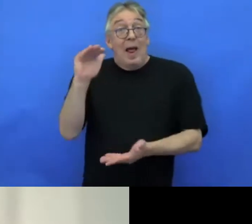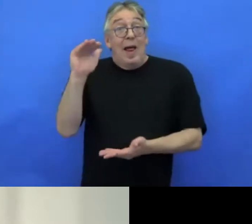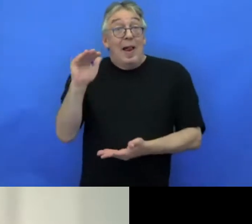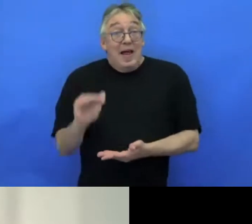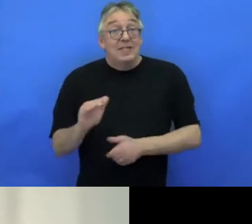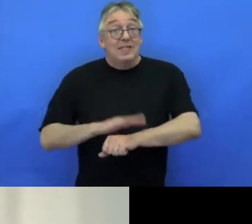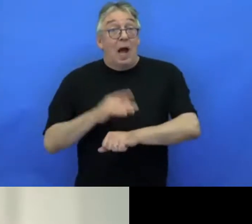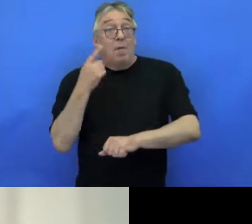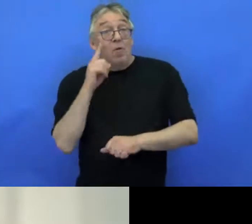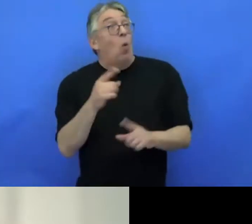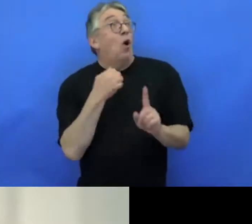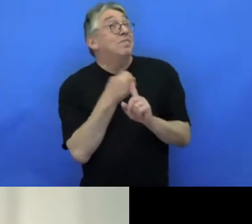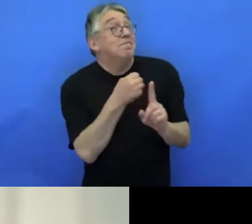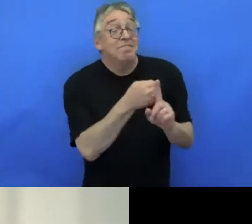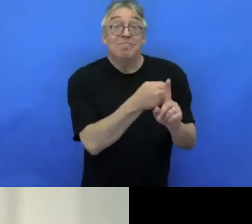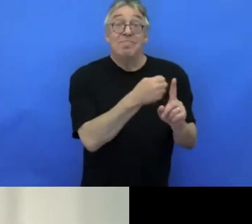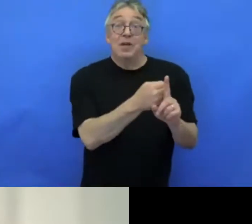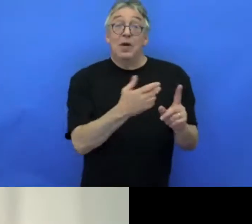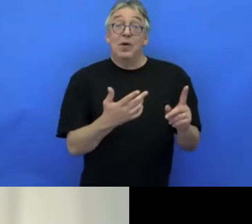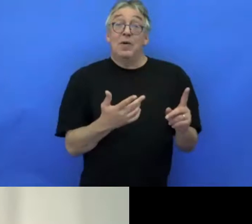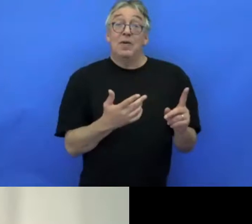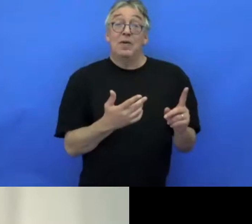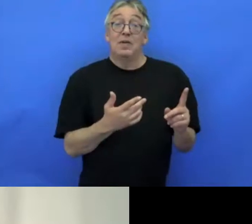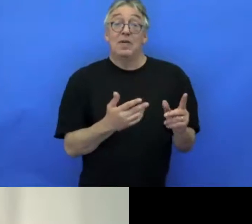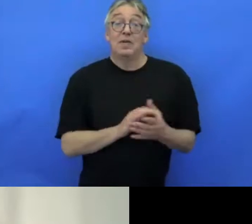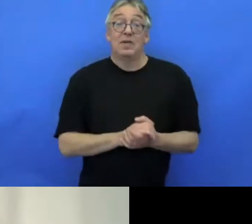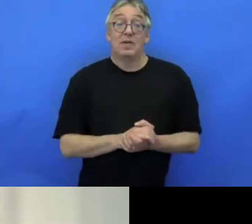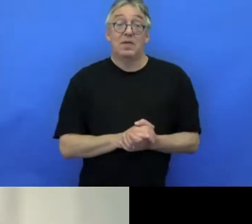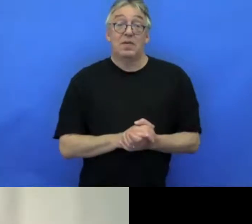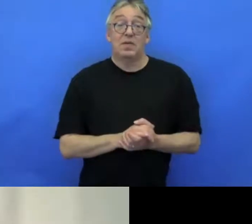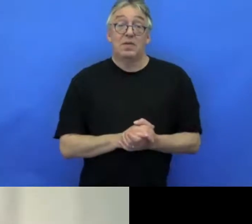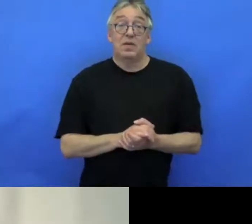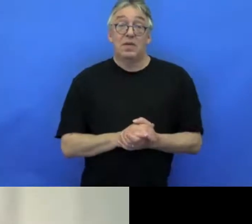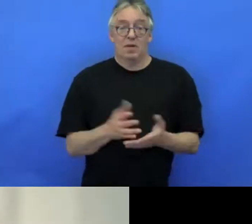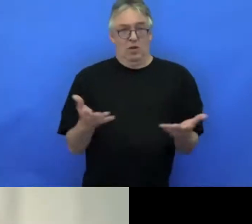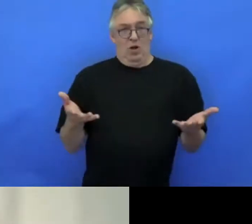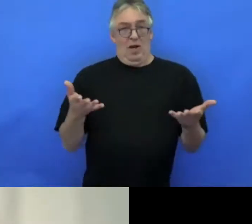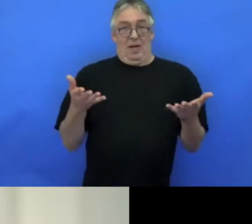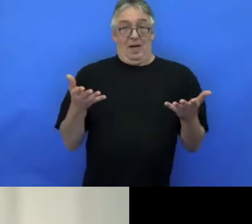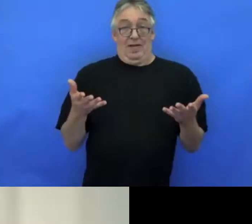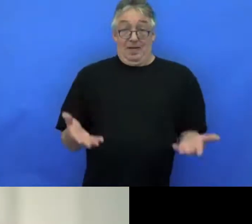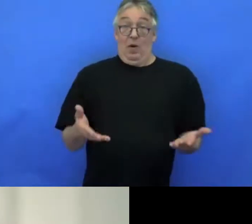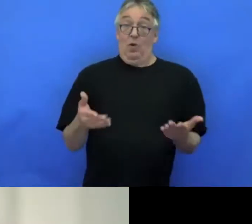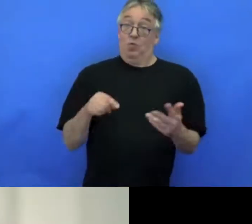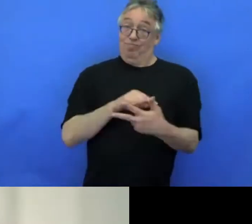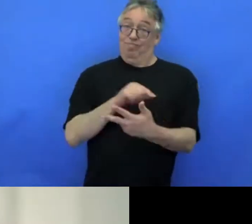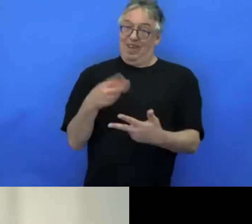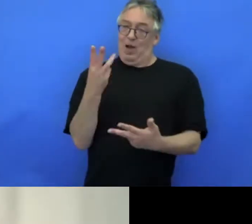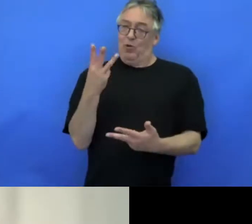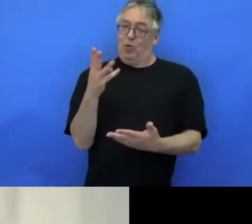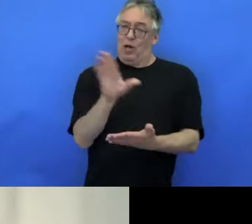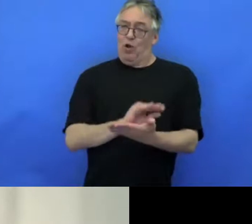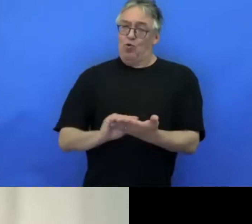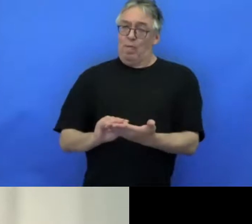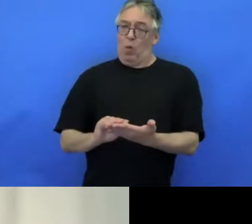broader democratization processes, which in the context of this current series of reports relates a lot to